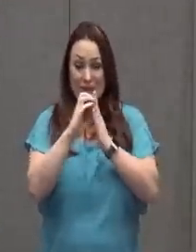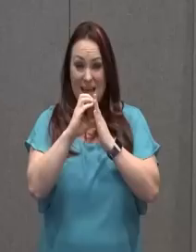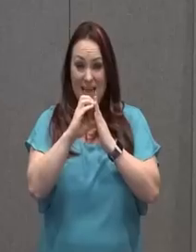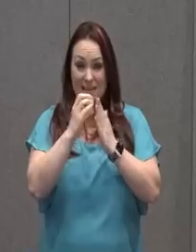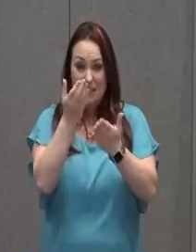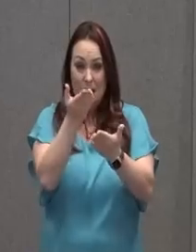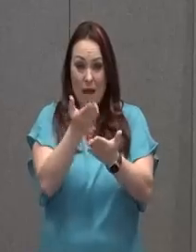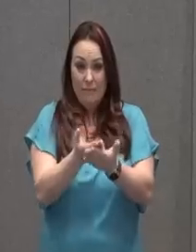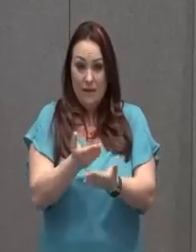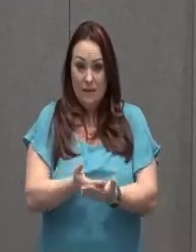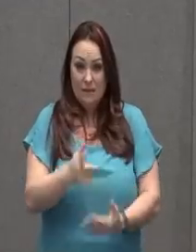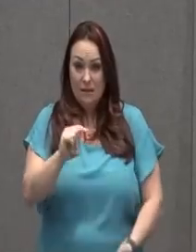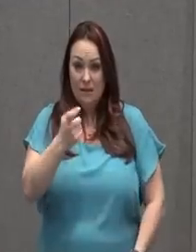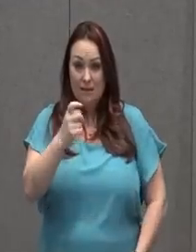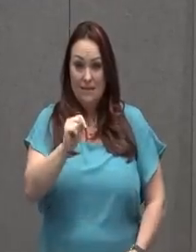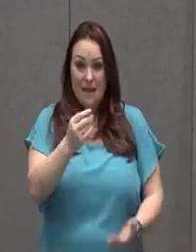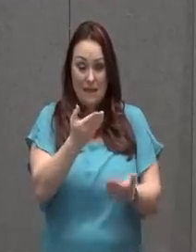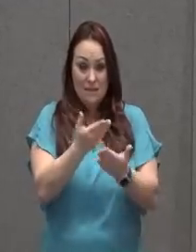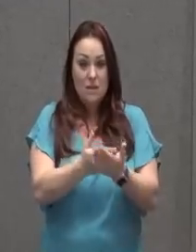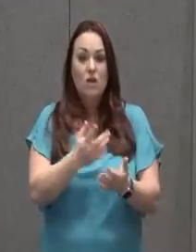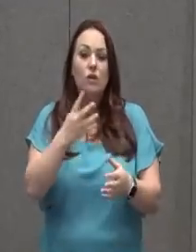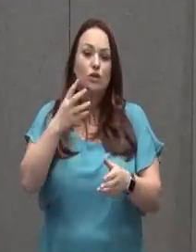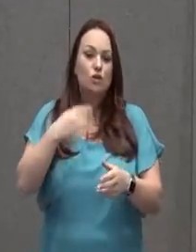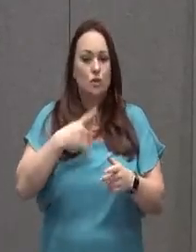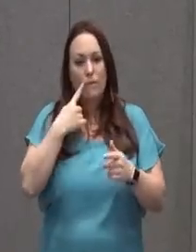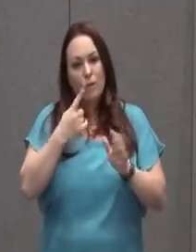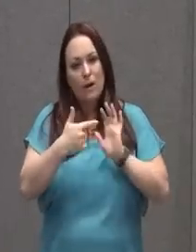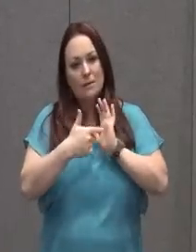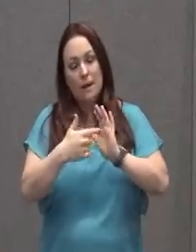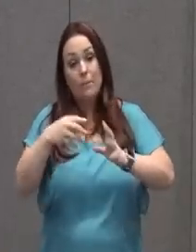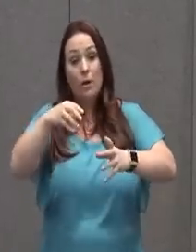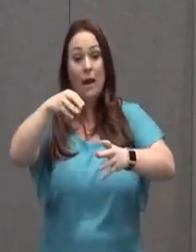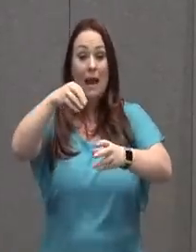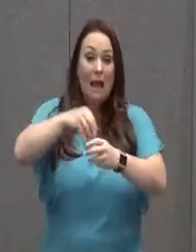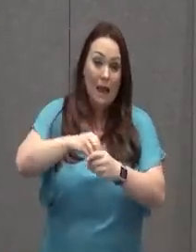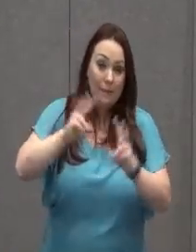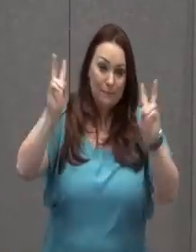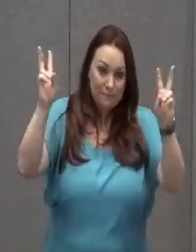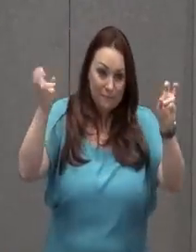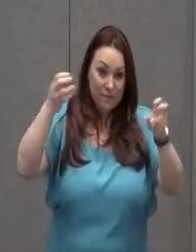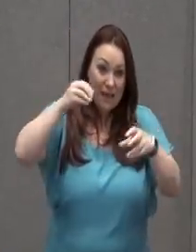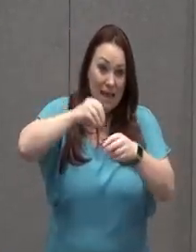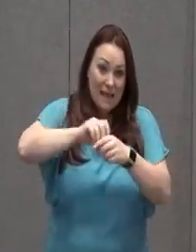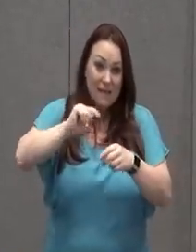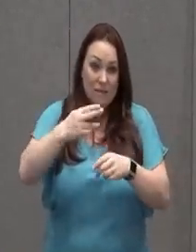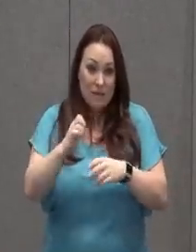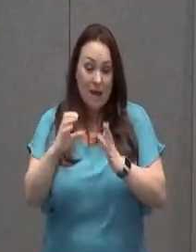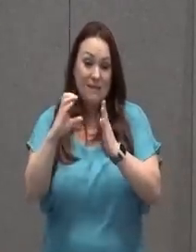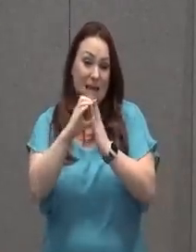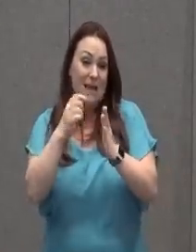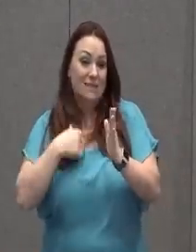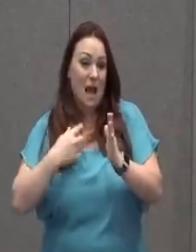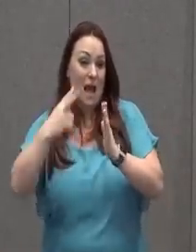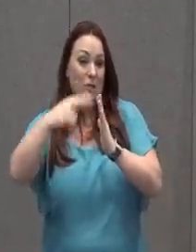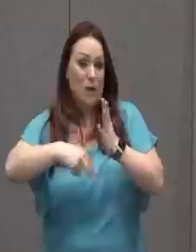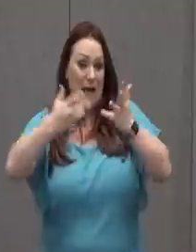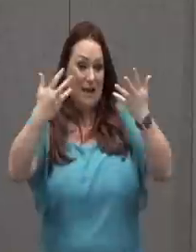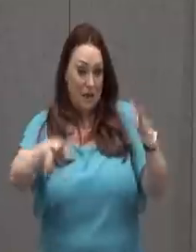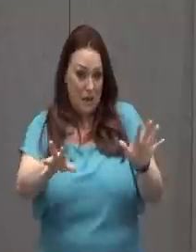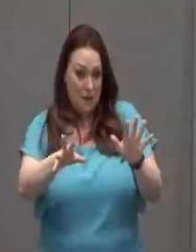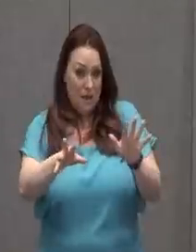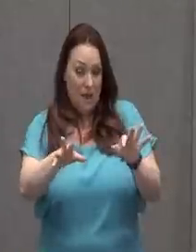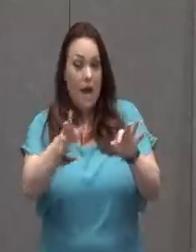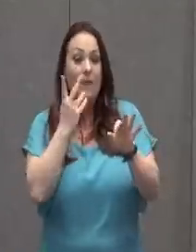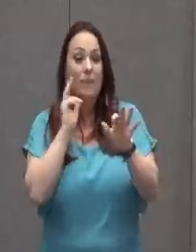I remember that by saying, in the text I read, I can use quotations. I know we did a lesson on finding